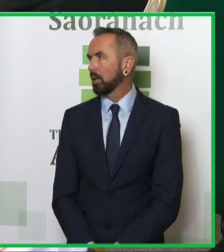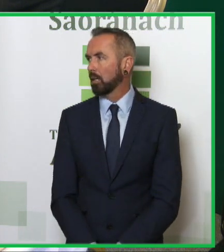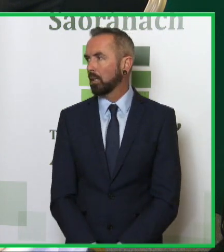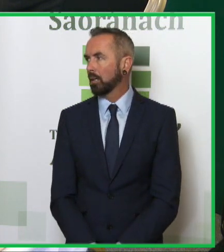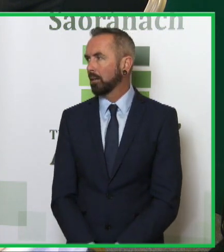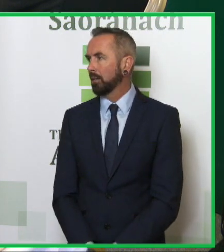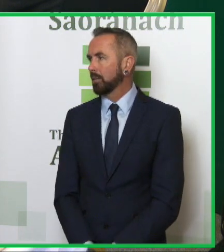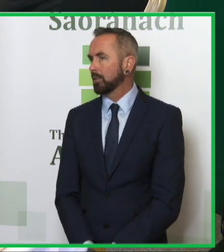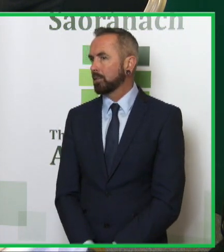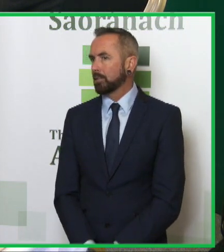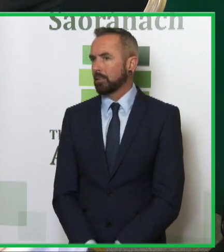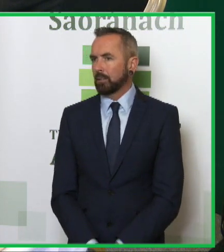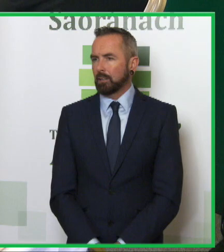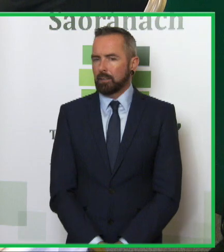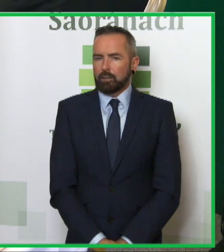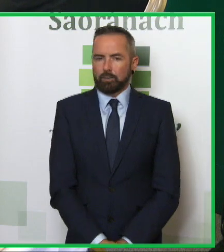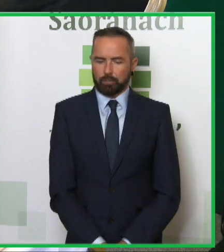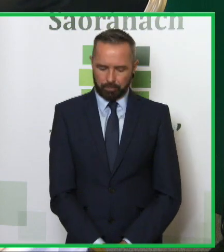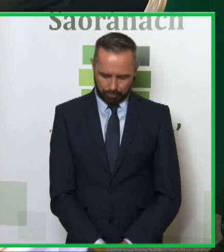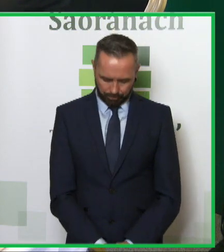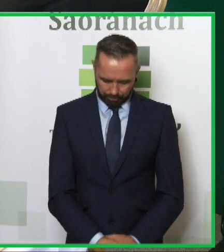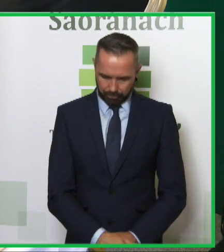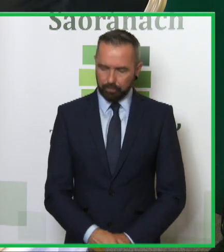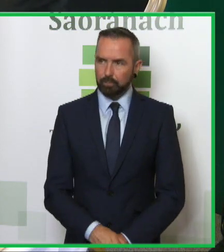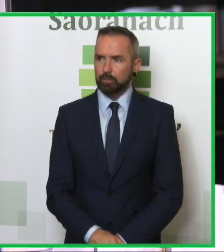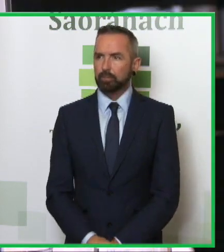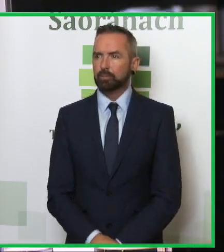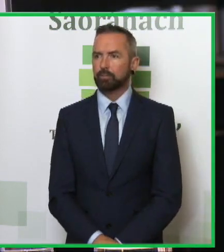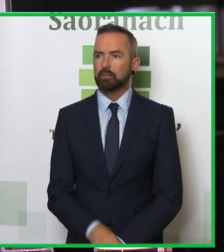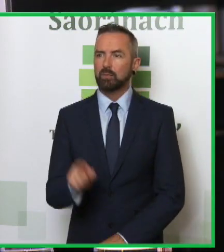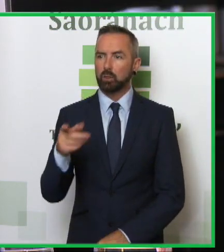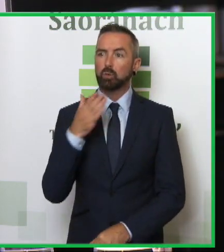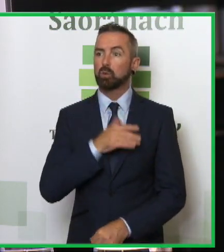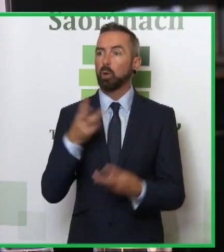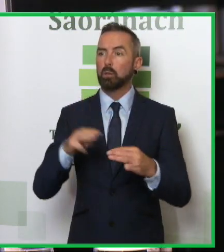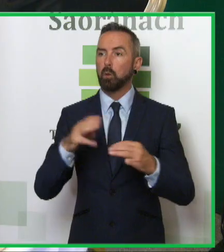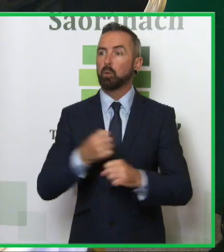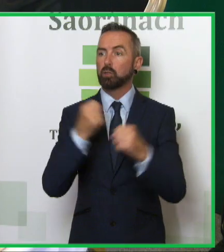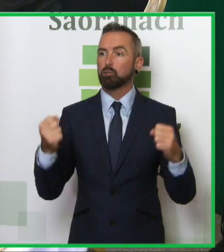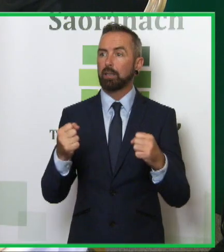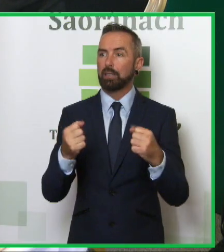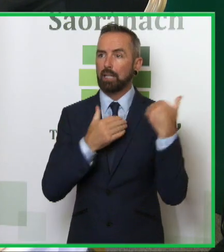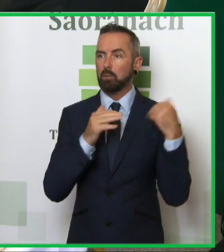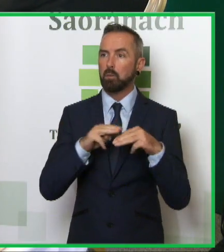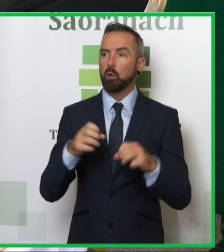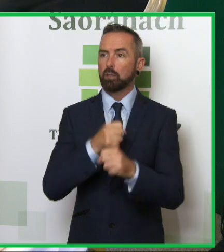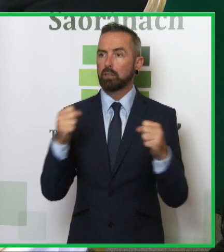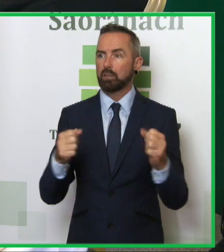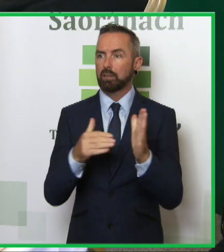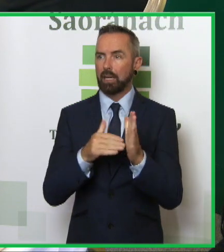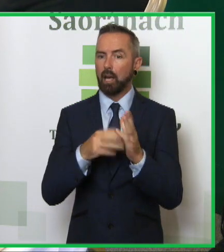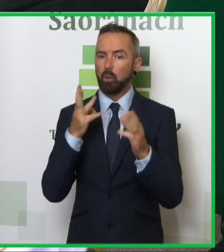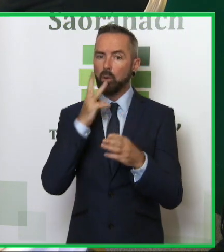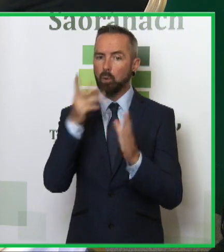think it's kind of throughout you want it strengthened, that there is accountability for delivering. Yeah, I do. I want the actual word accountability with